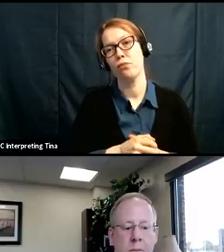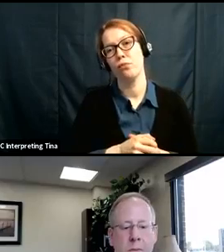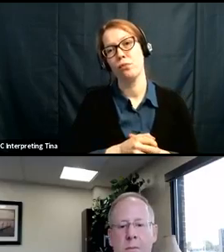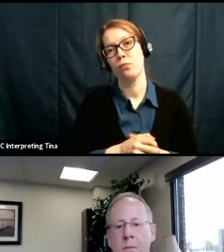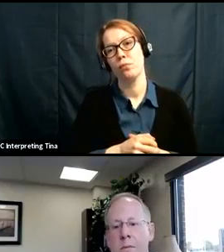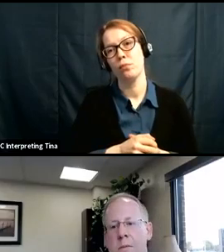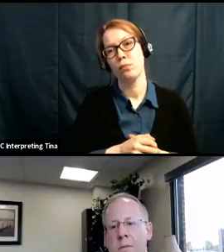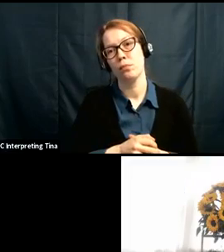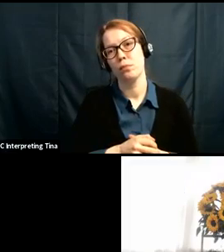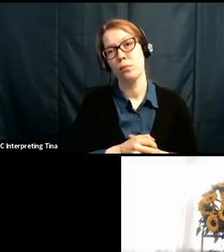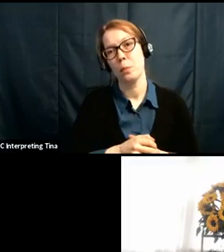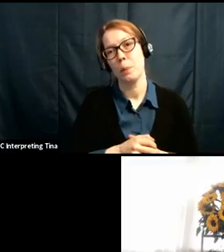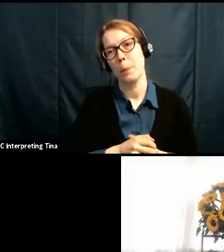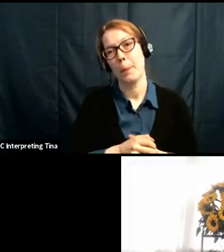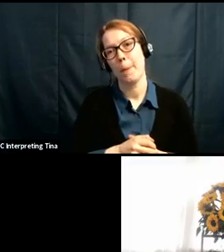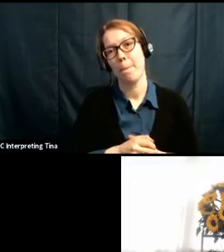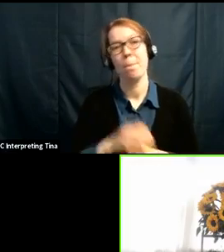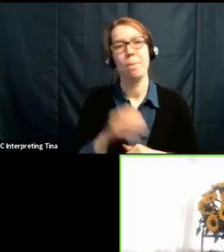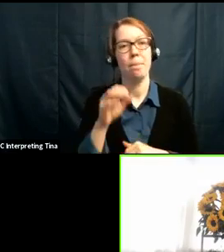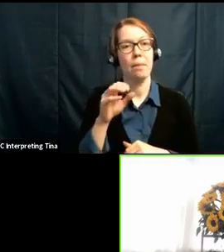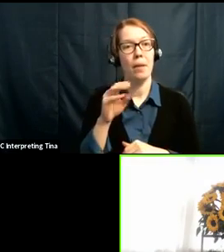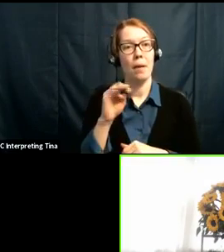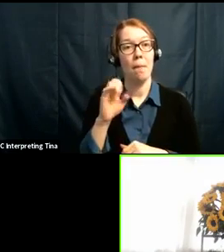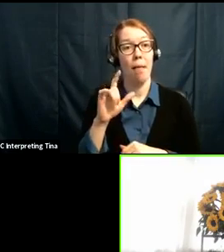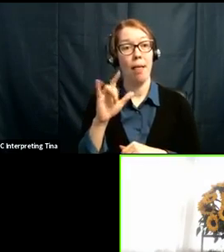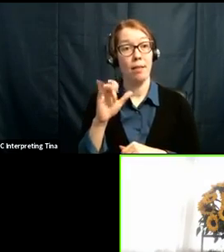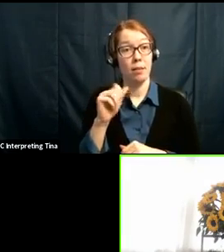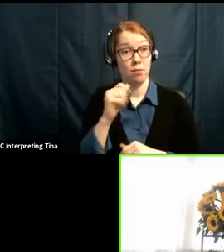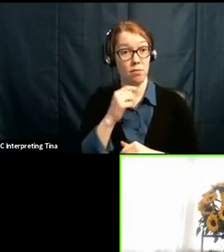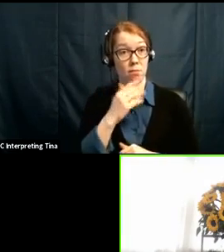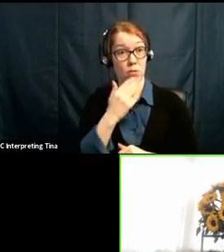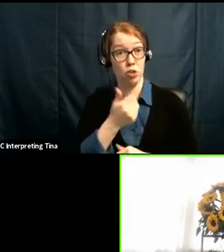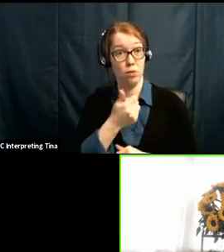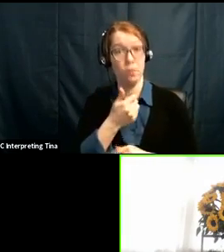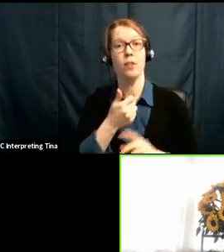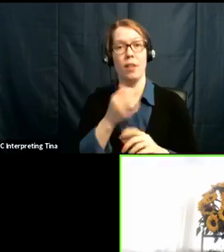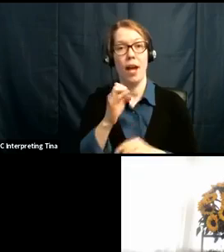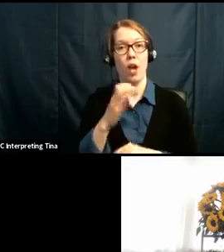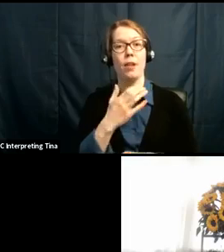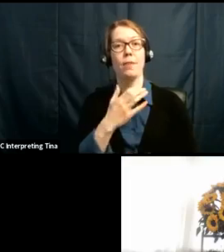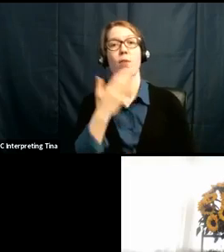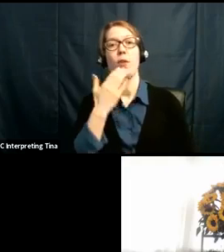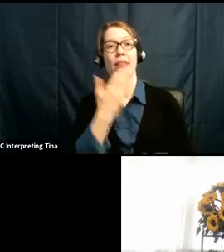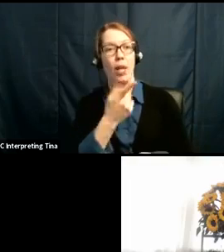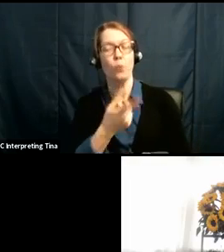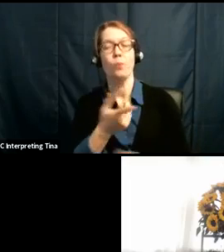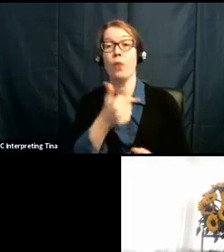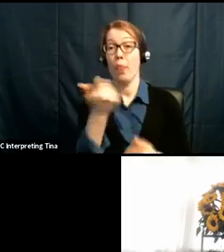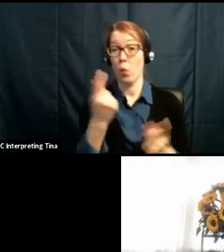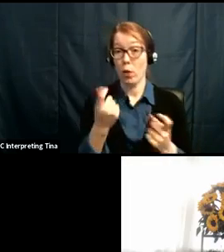Thank you. Is that good, Mel? Okay, thank you. Other questions?